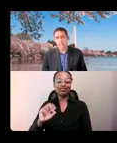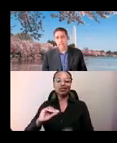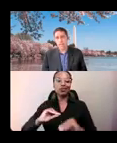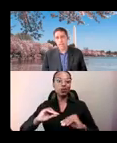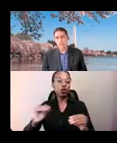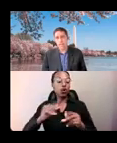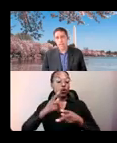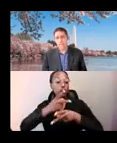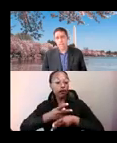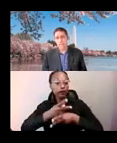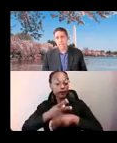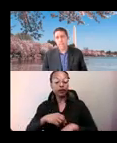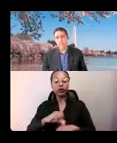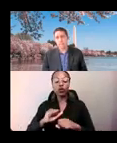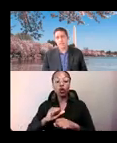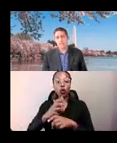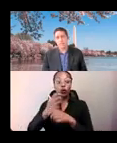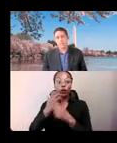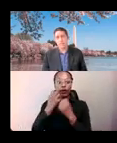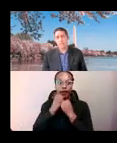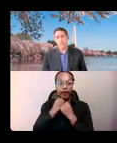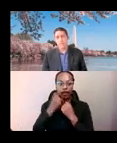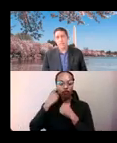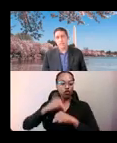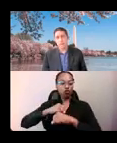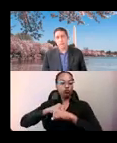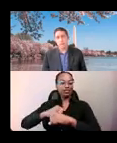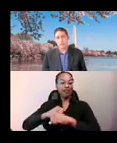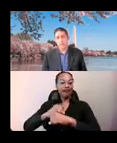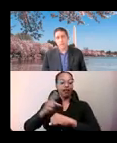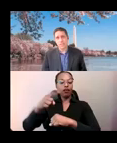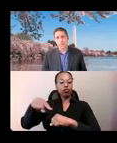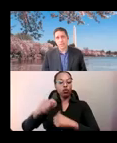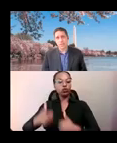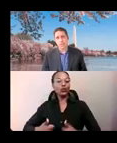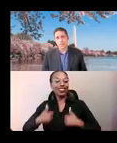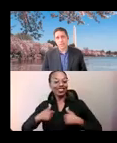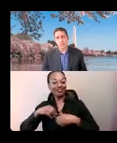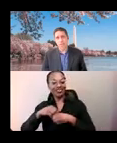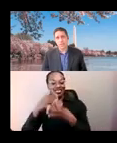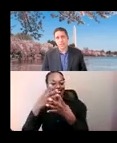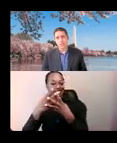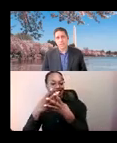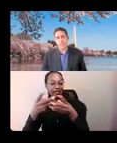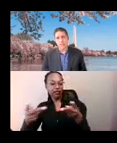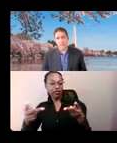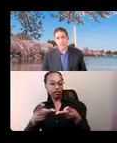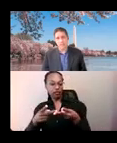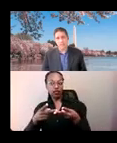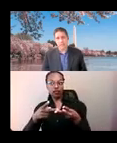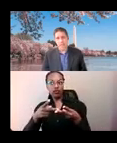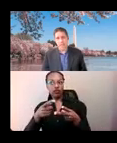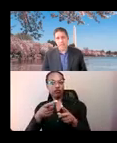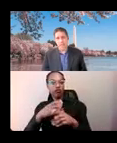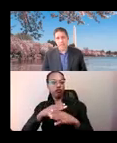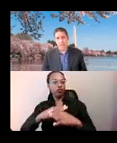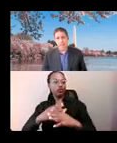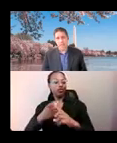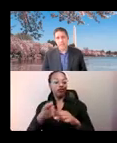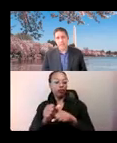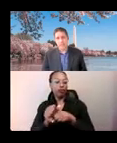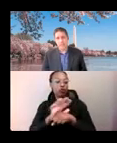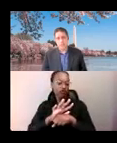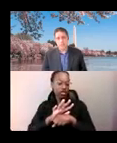taken to protect the residents of the jail facilities from the ravages of the pandemic.